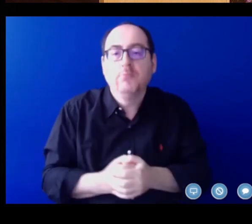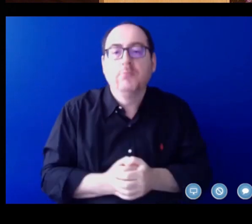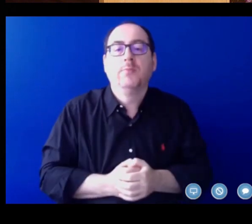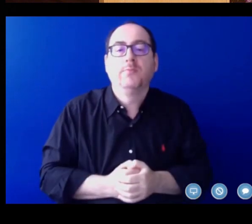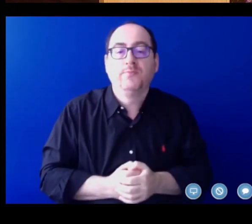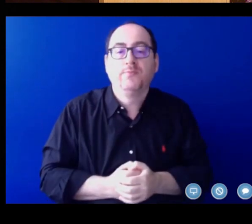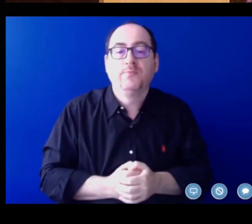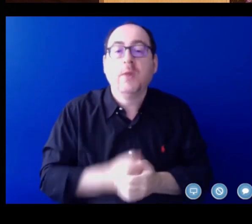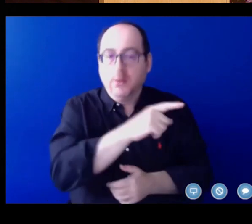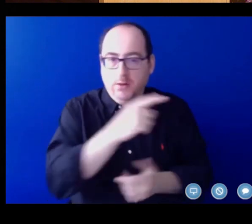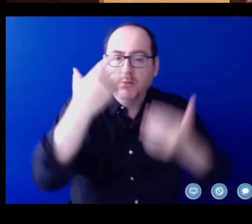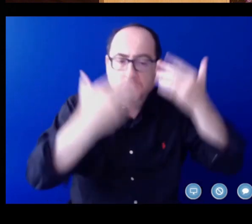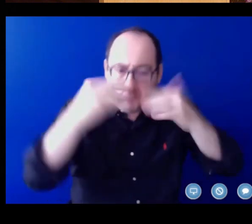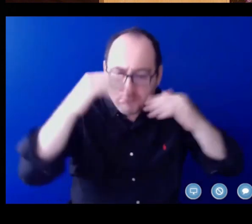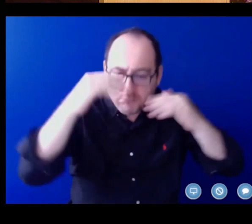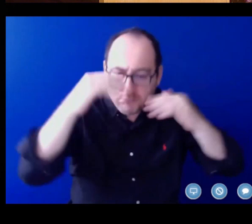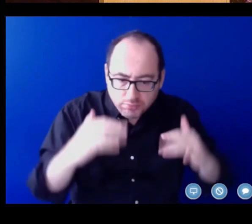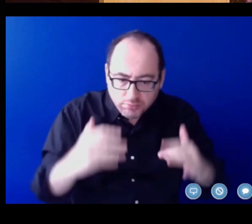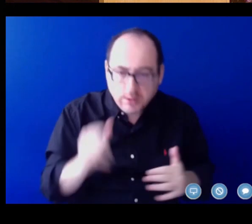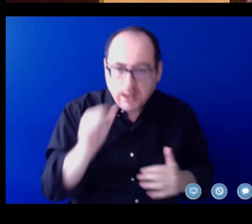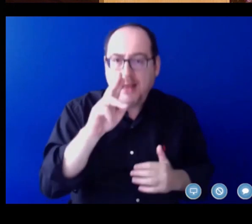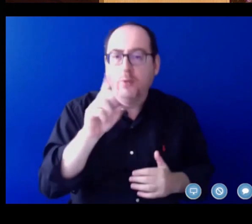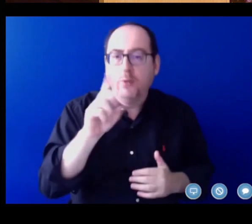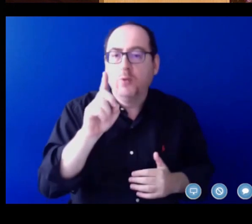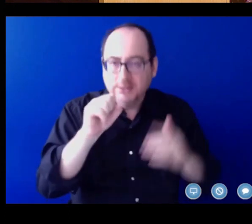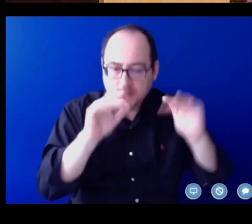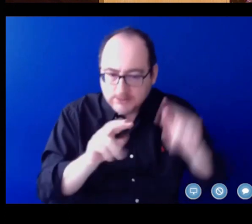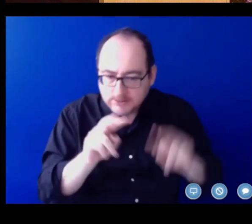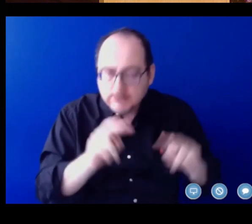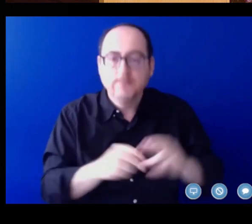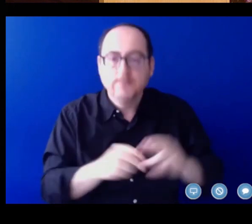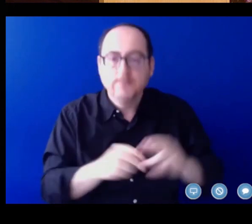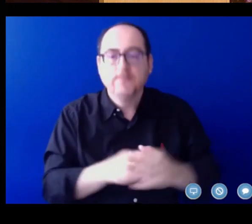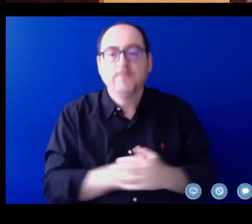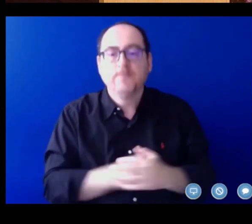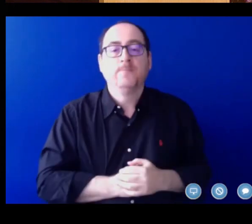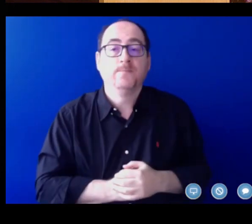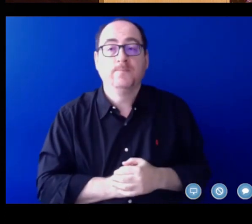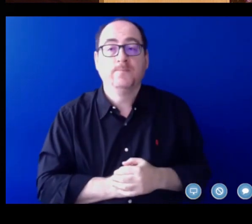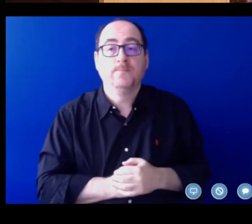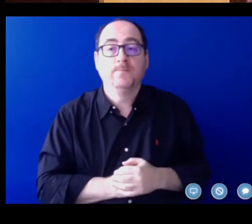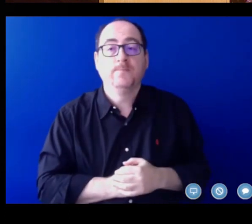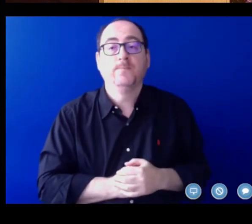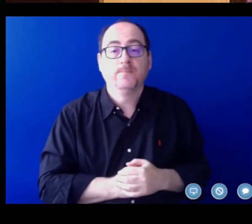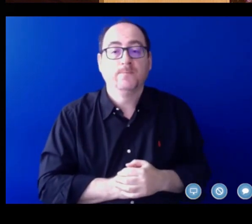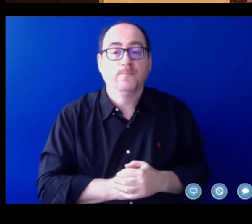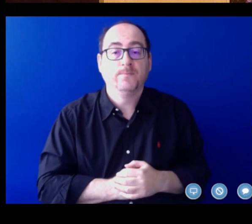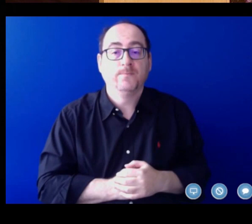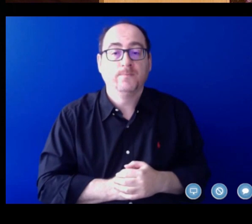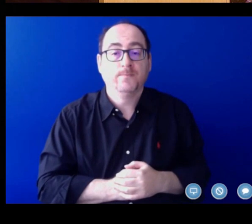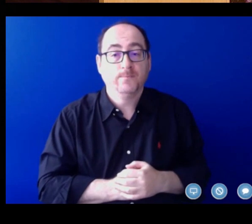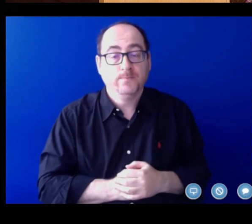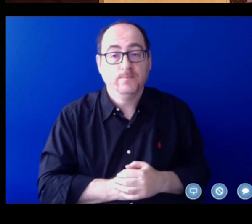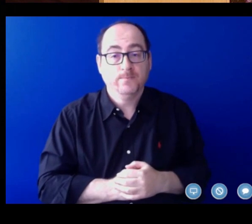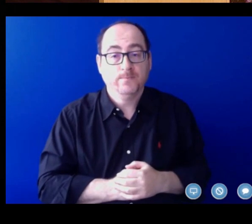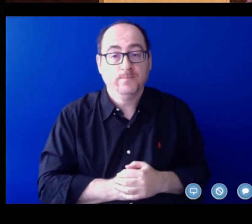strongly encouraged to be involved in community engagement and participation strategies to support families, as well as to